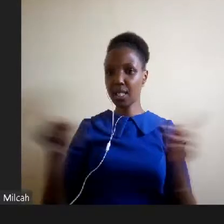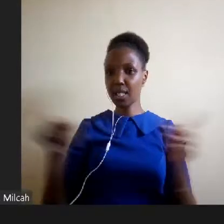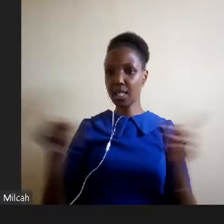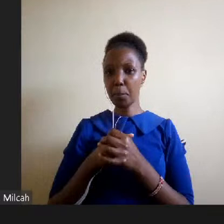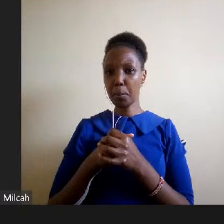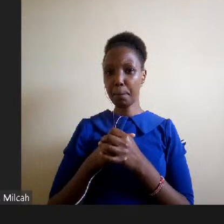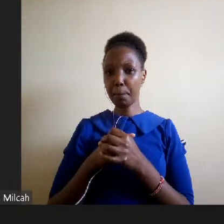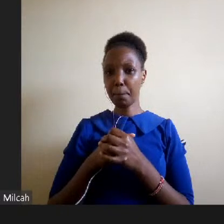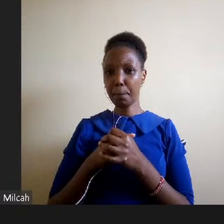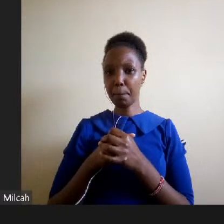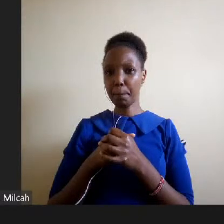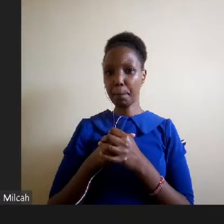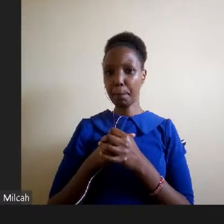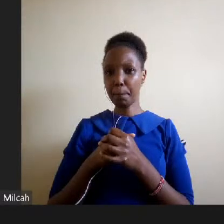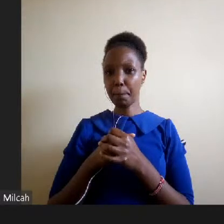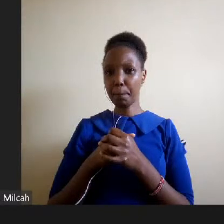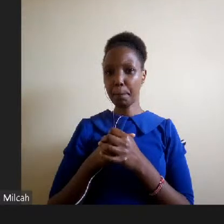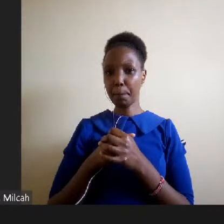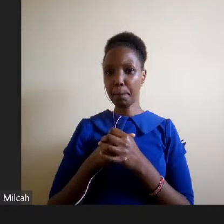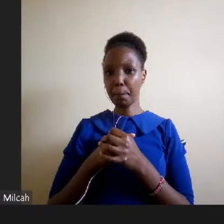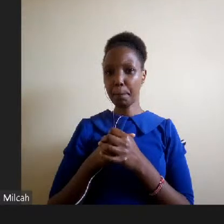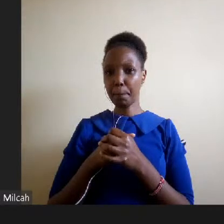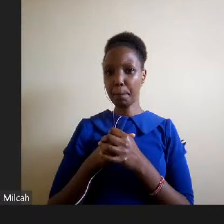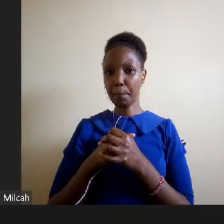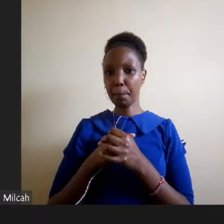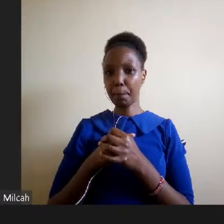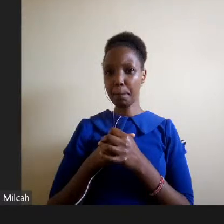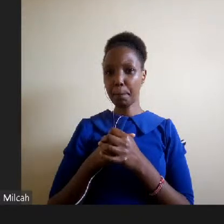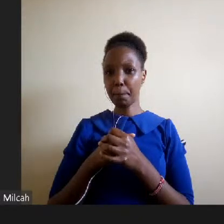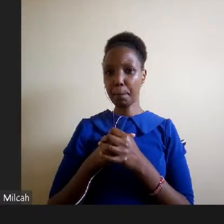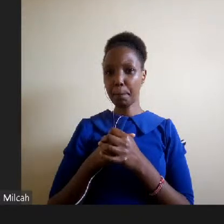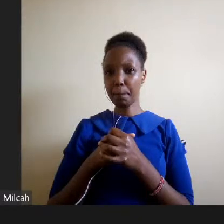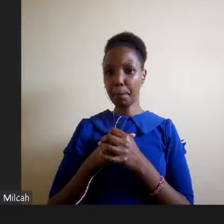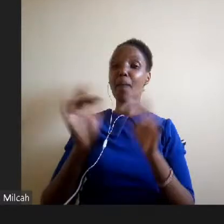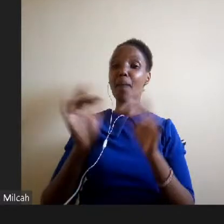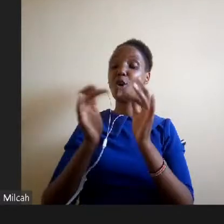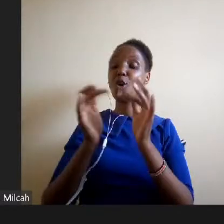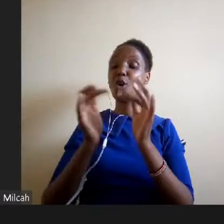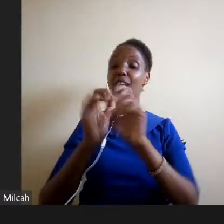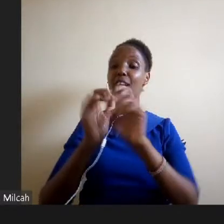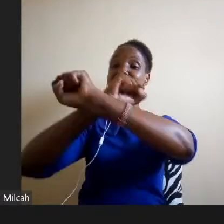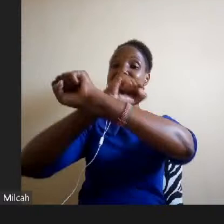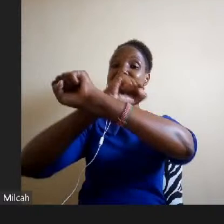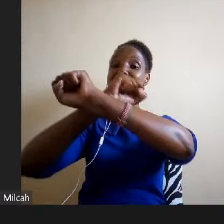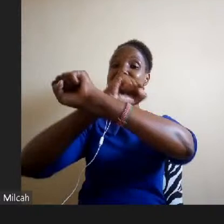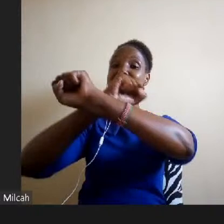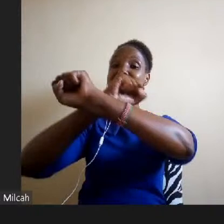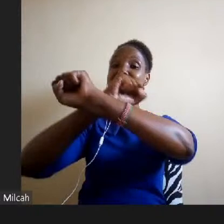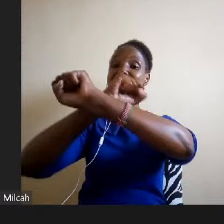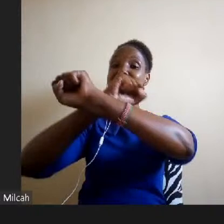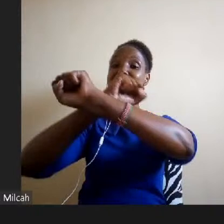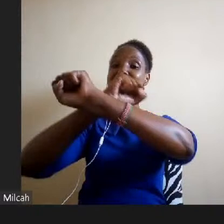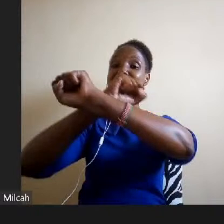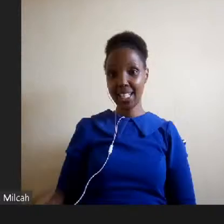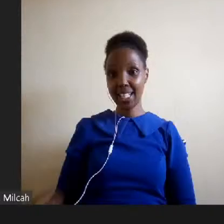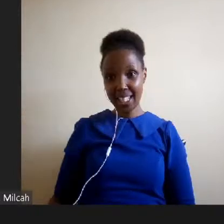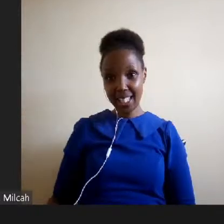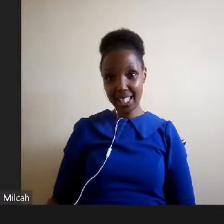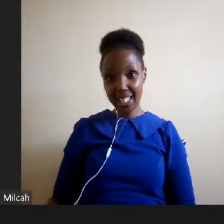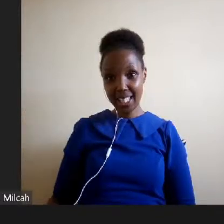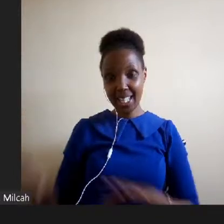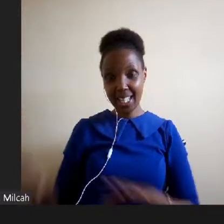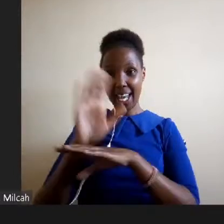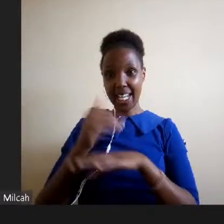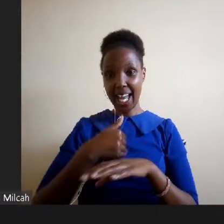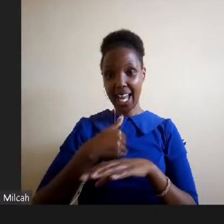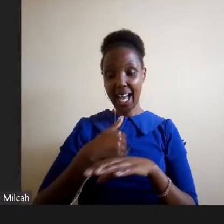knowing digital citizenship and online safety. This is a very, very nice platform which it has incorporated